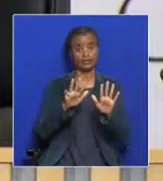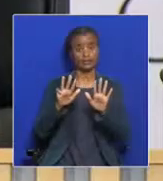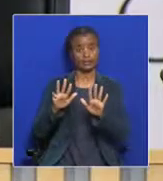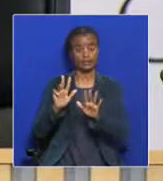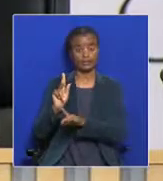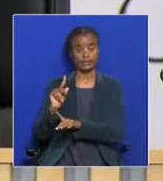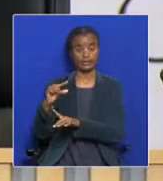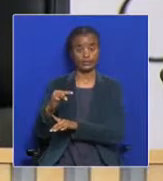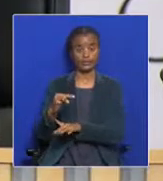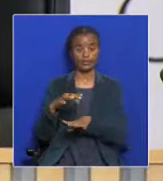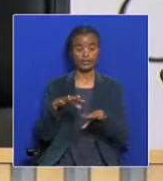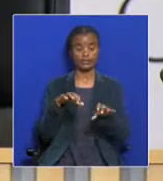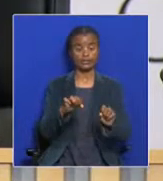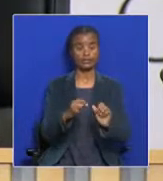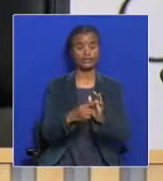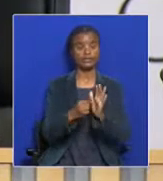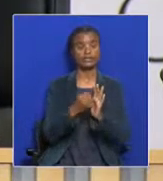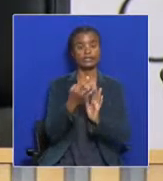July 2021,